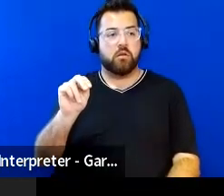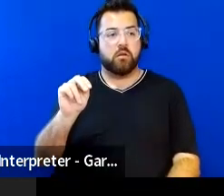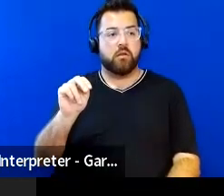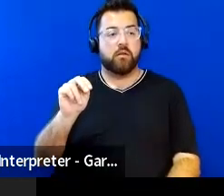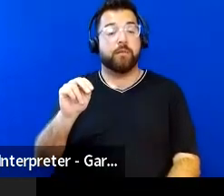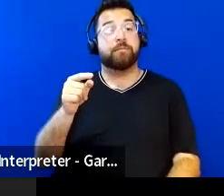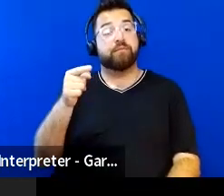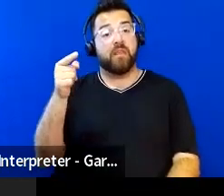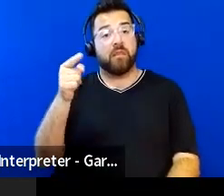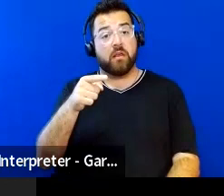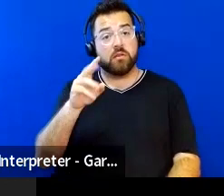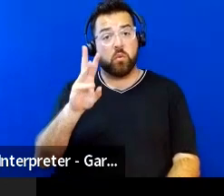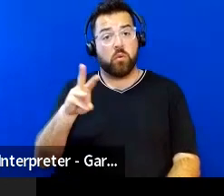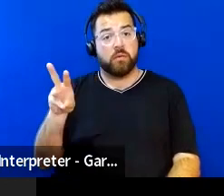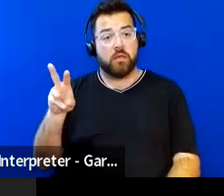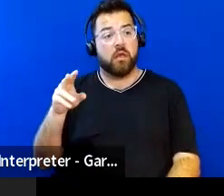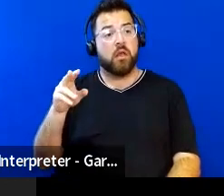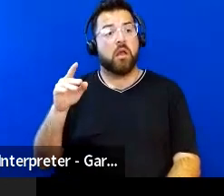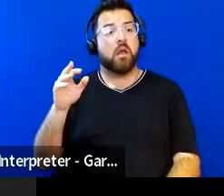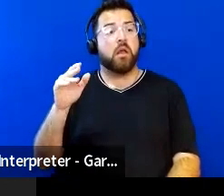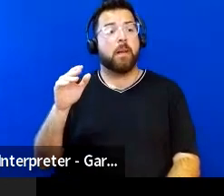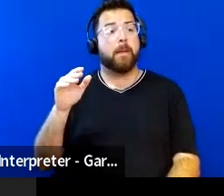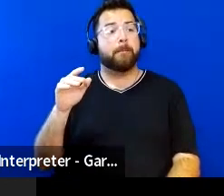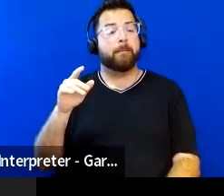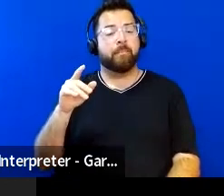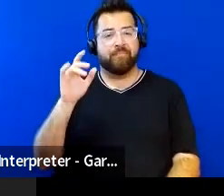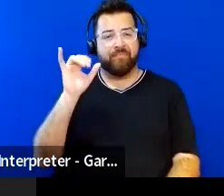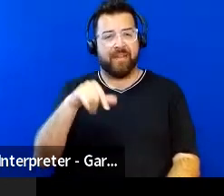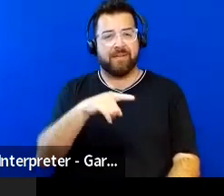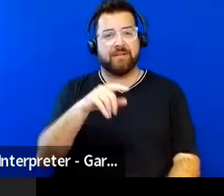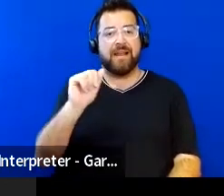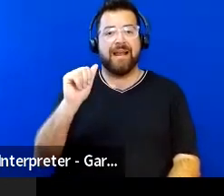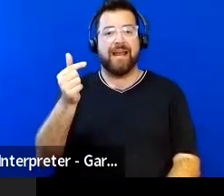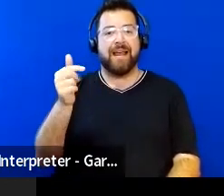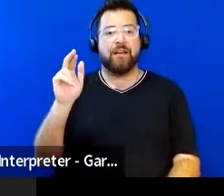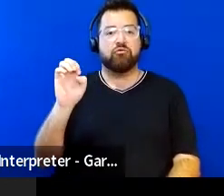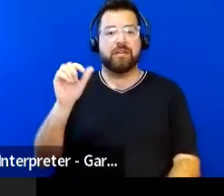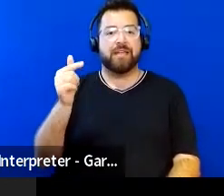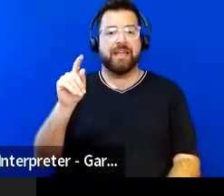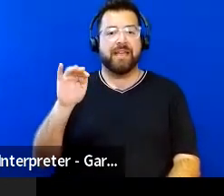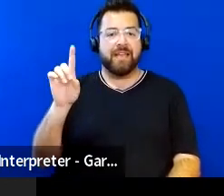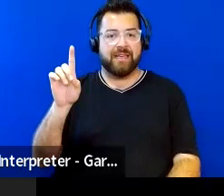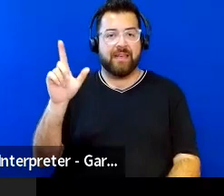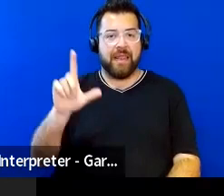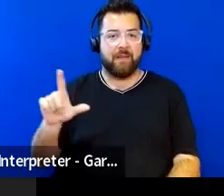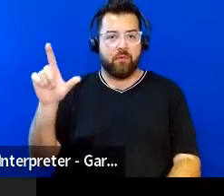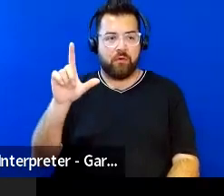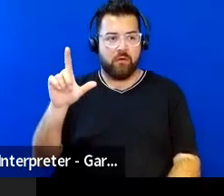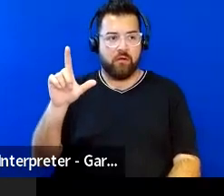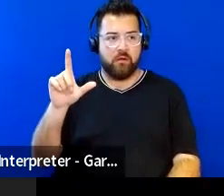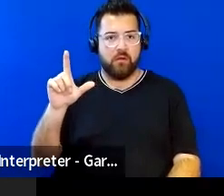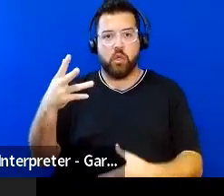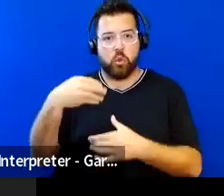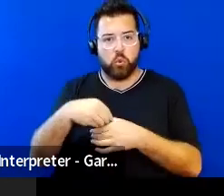This one is an aggregated library of openly licensed